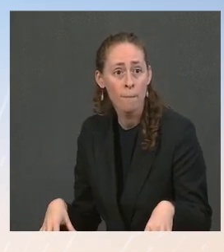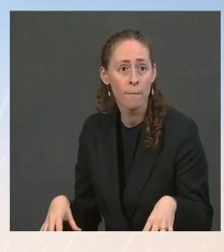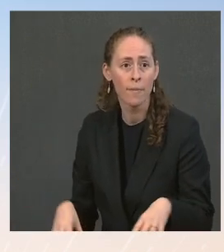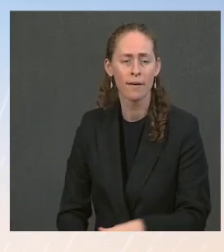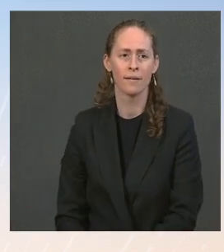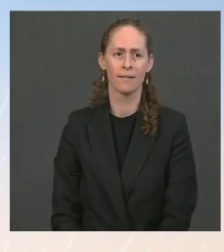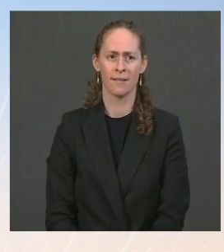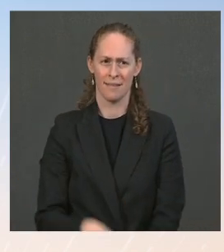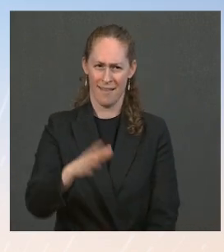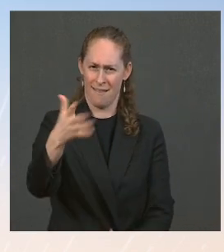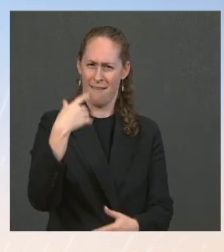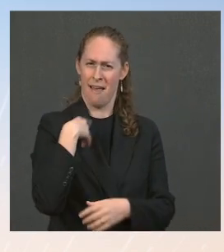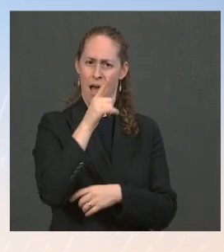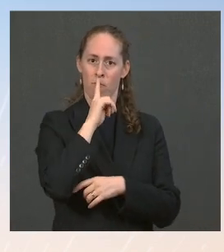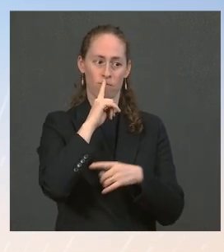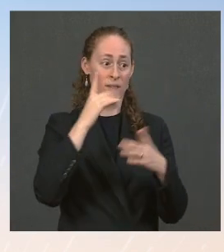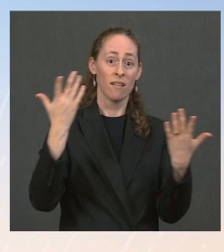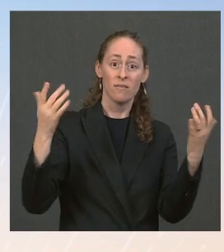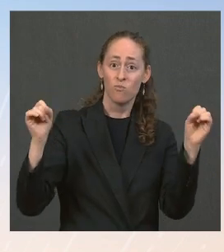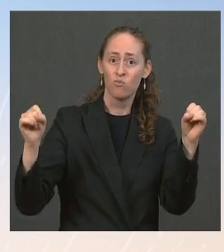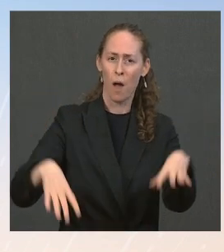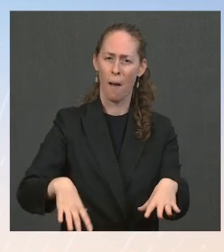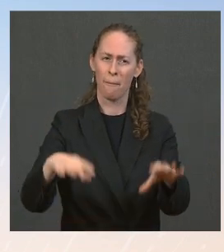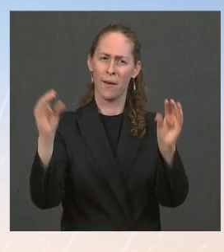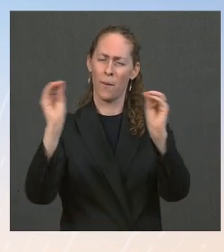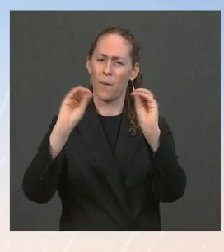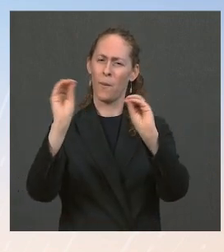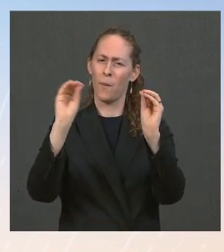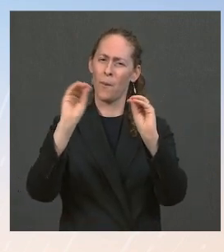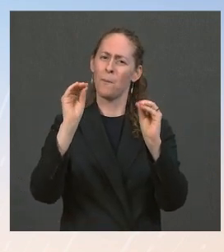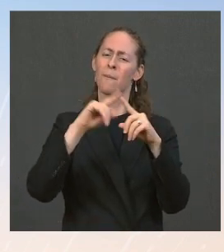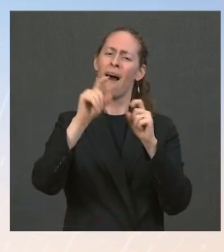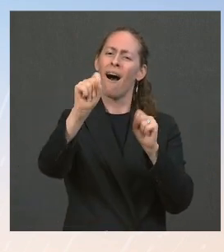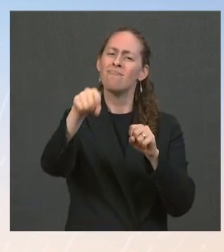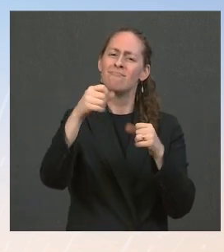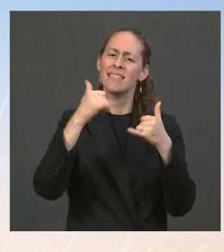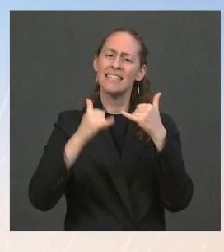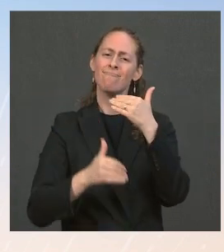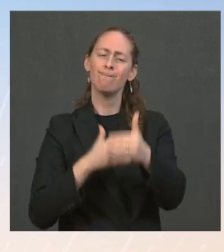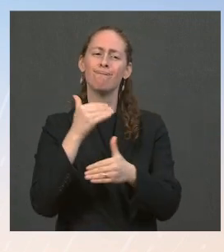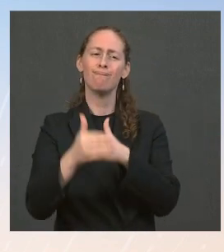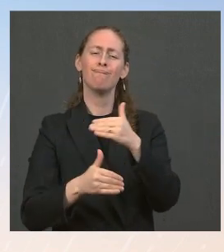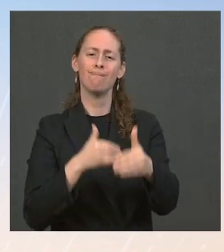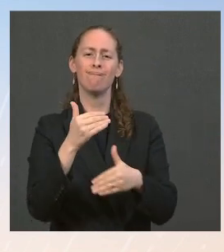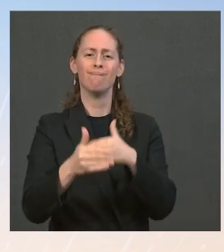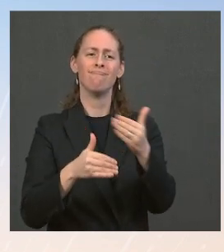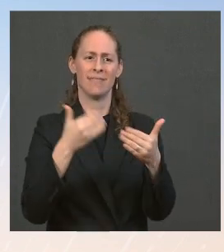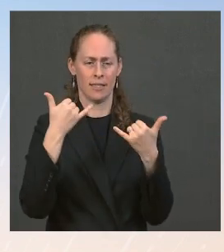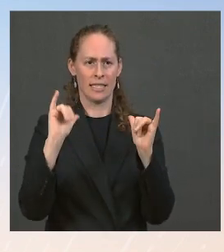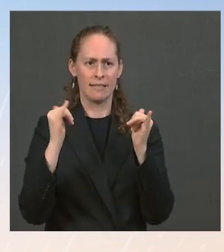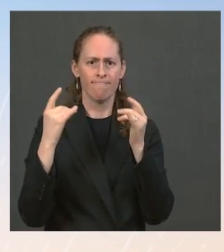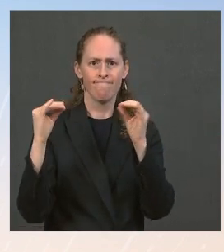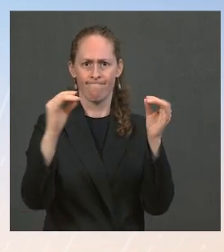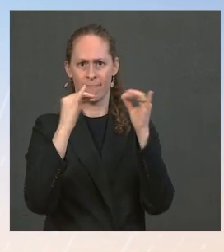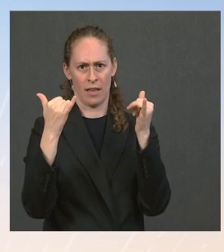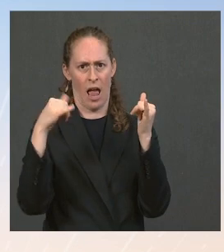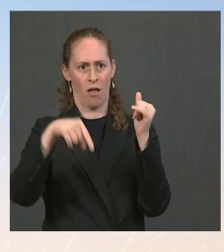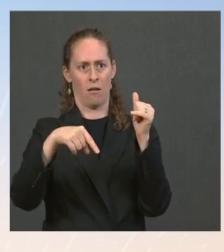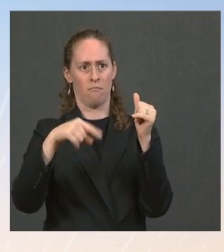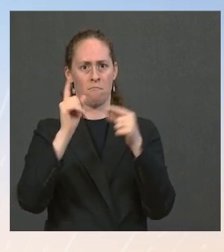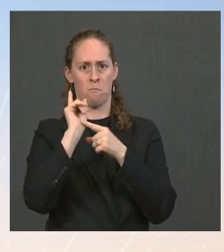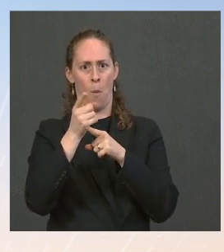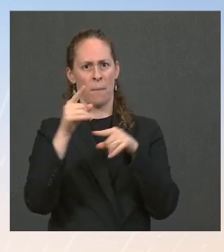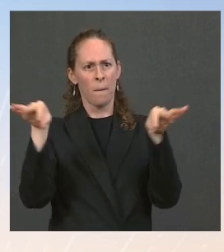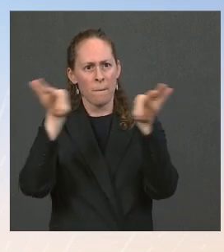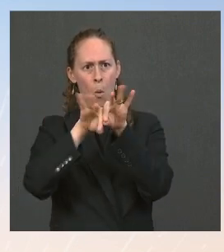I would say, look, this is an important moment. We're in the in a pivotal period of our negotiations and